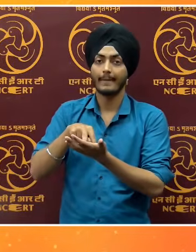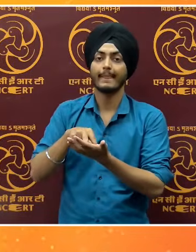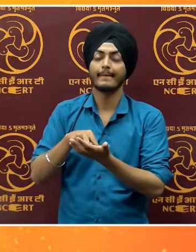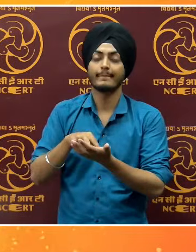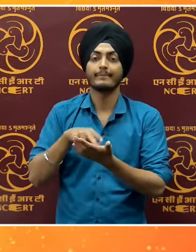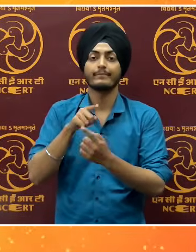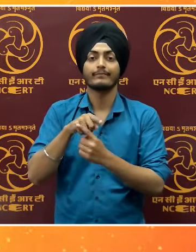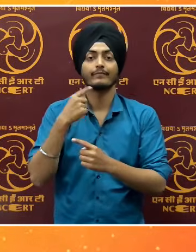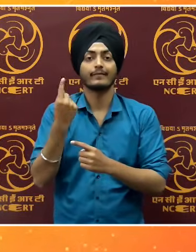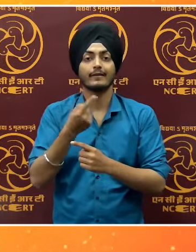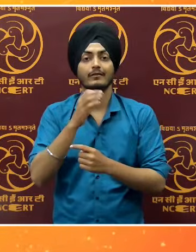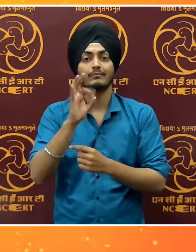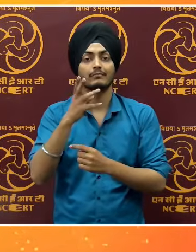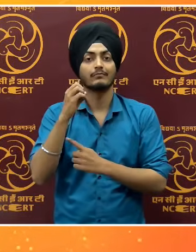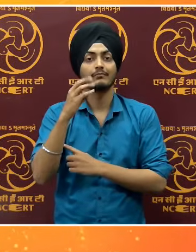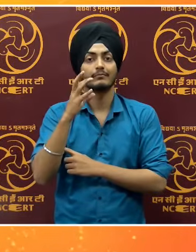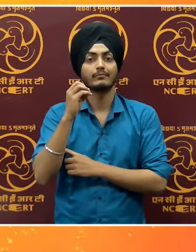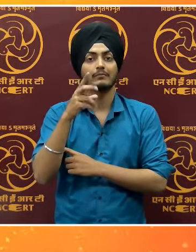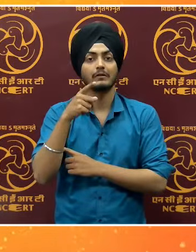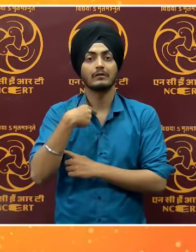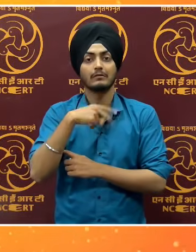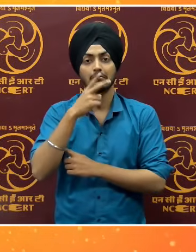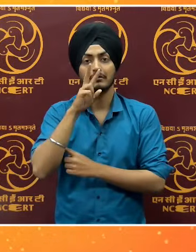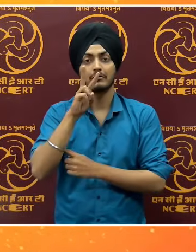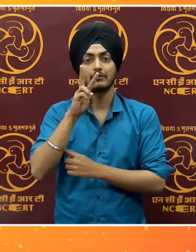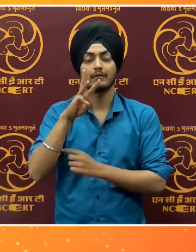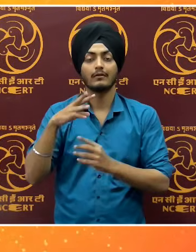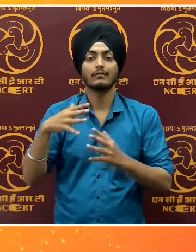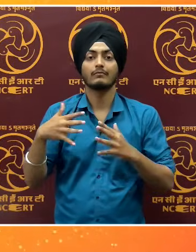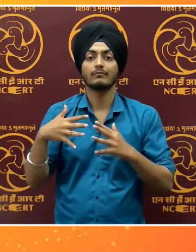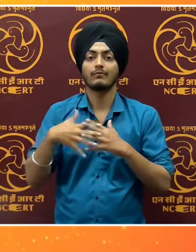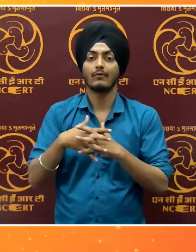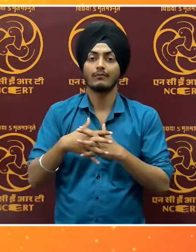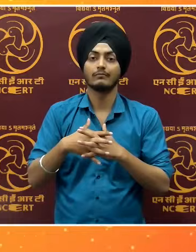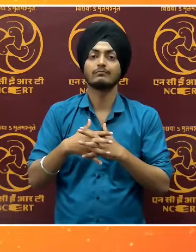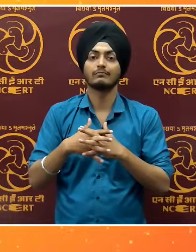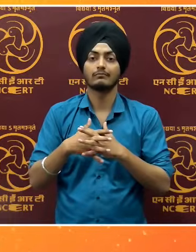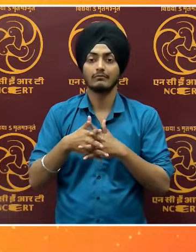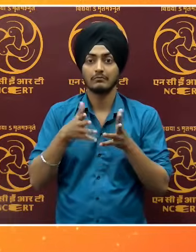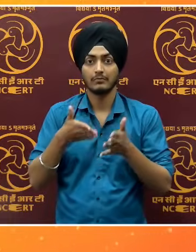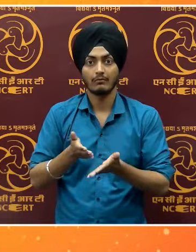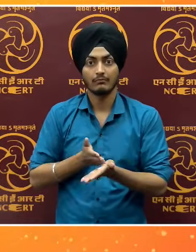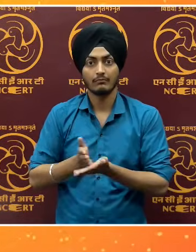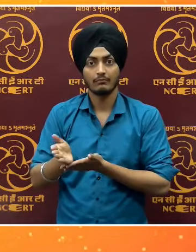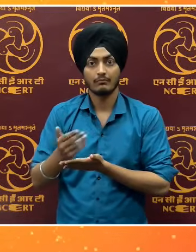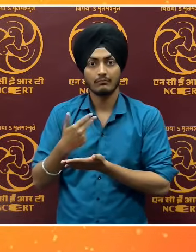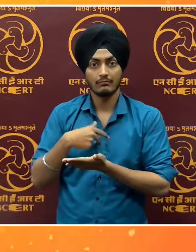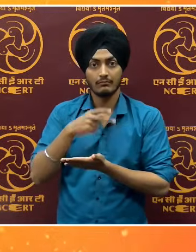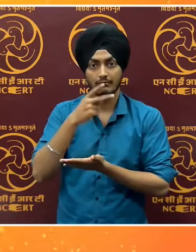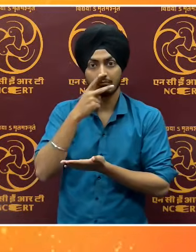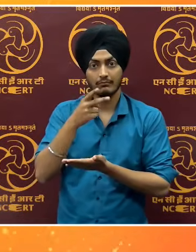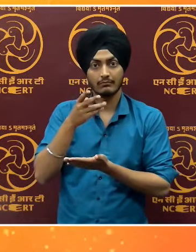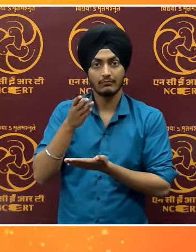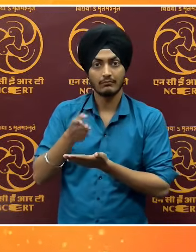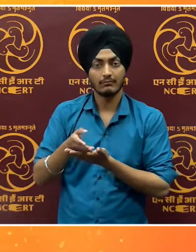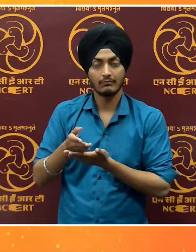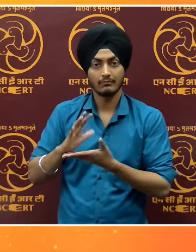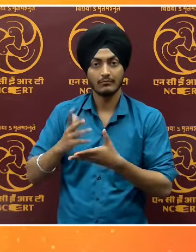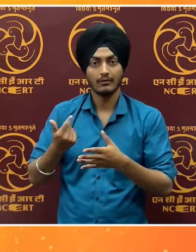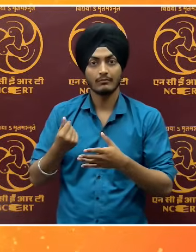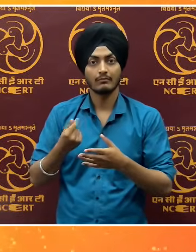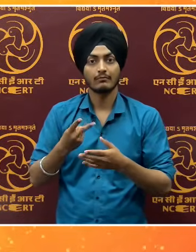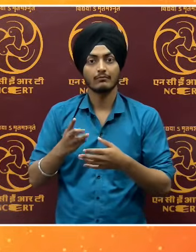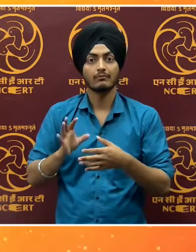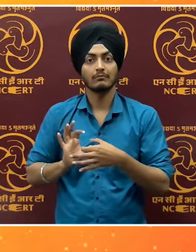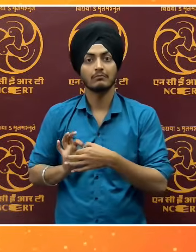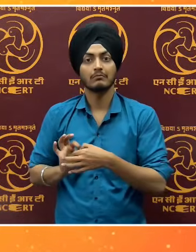bulb has get 23 volt. But nowadays they are connecting in parallel, and